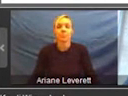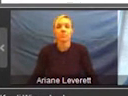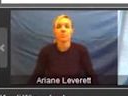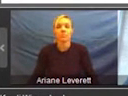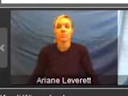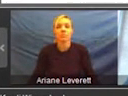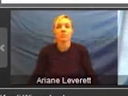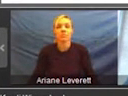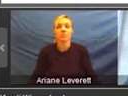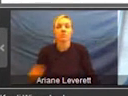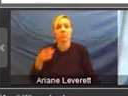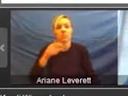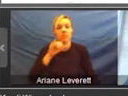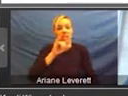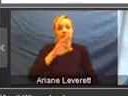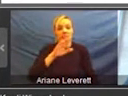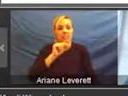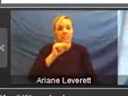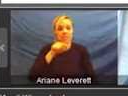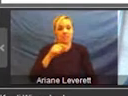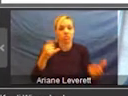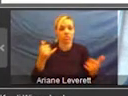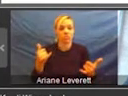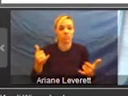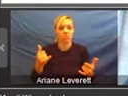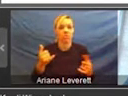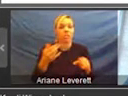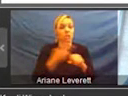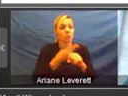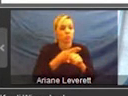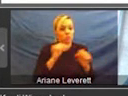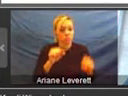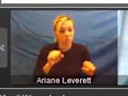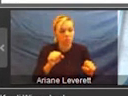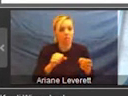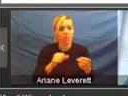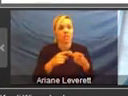develop ICTs that are usable and accessible to the widest range of people.